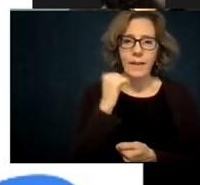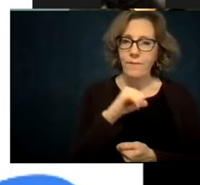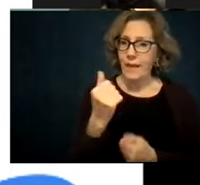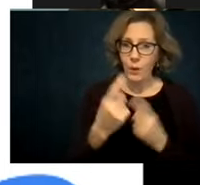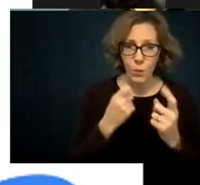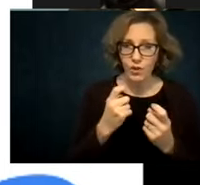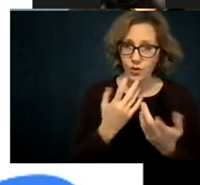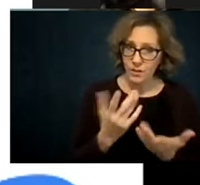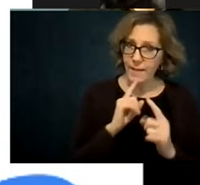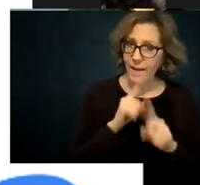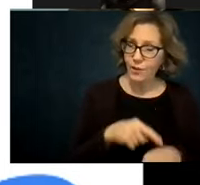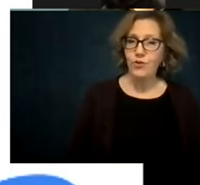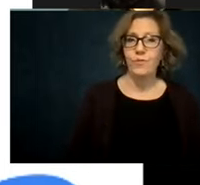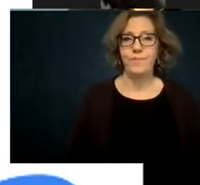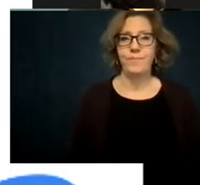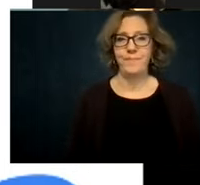have.